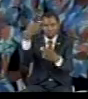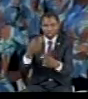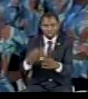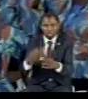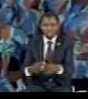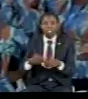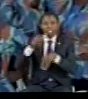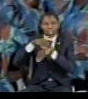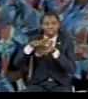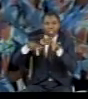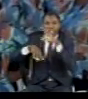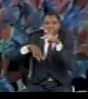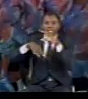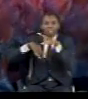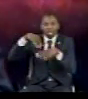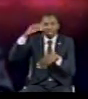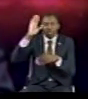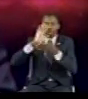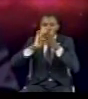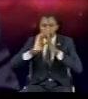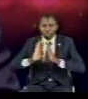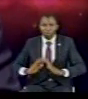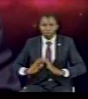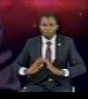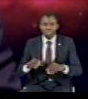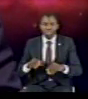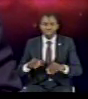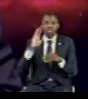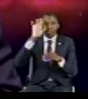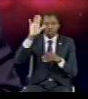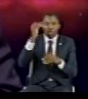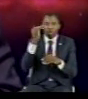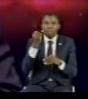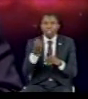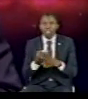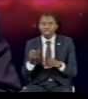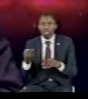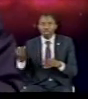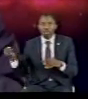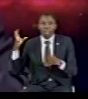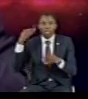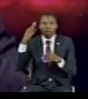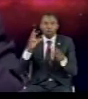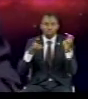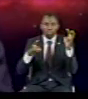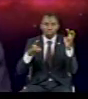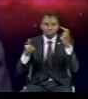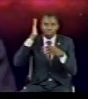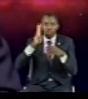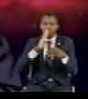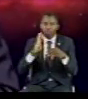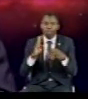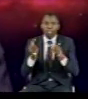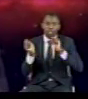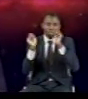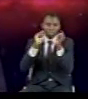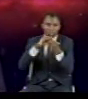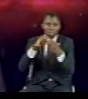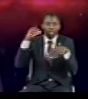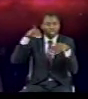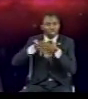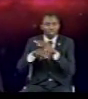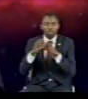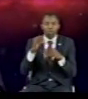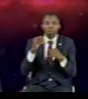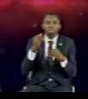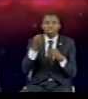O God, thy peace, that instruments of war will be turned into instruments of